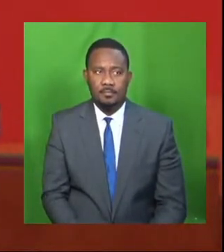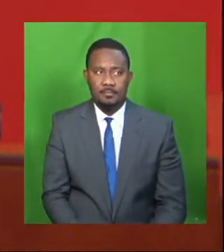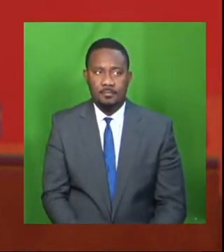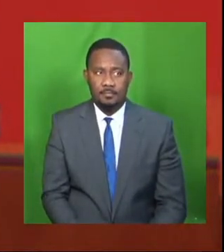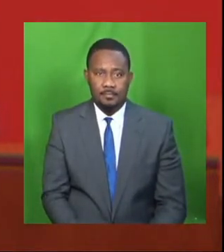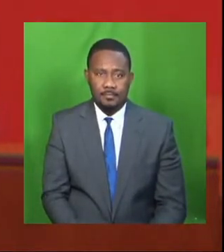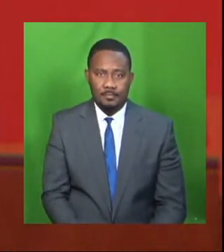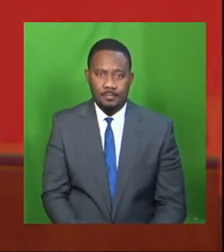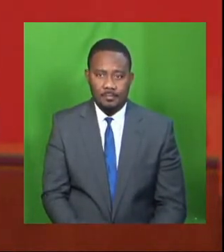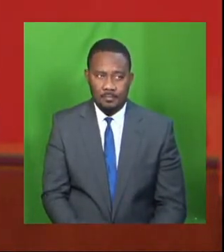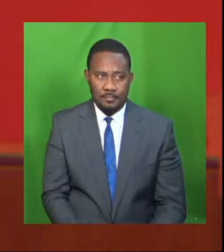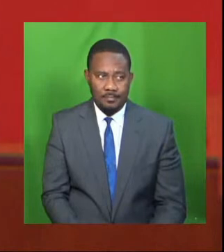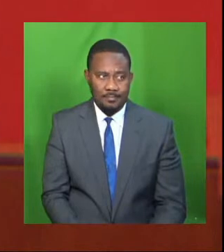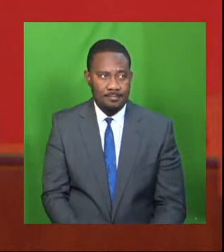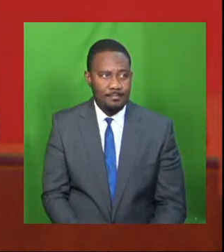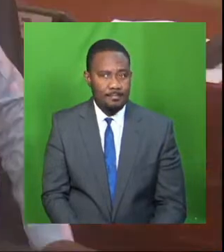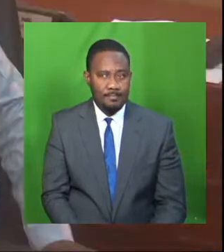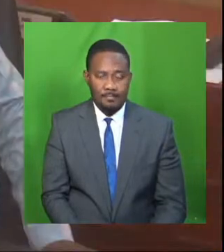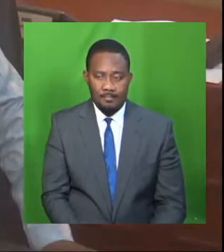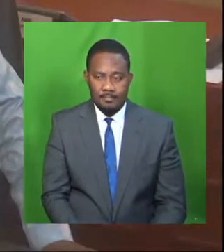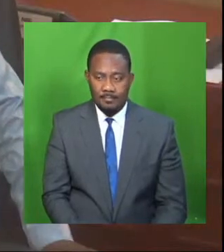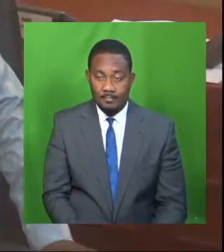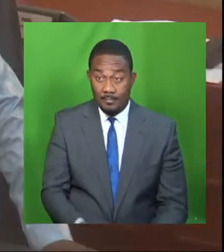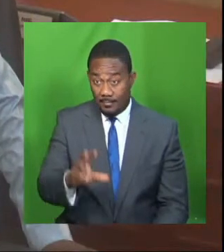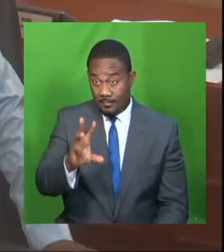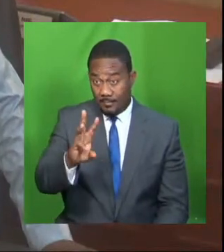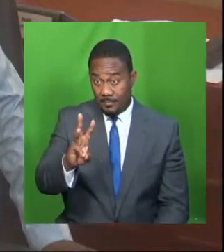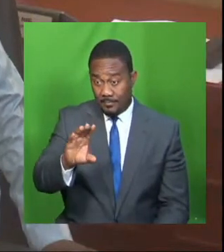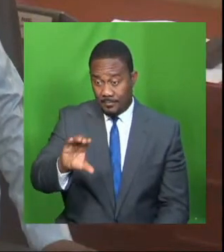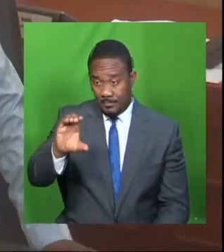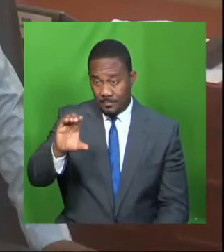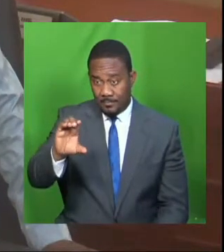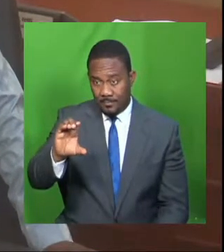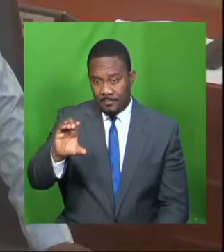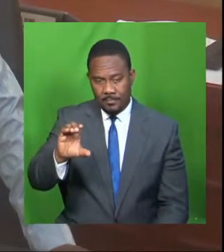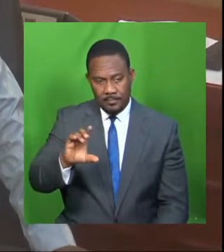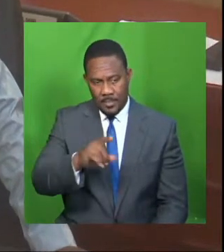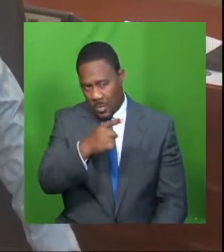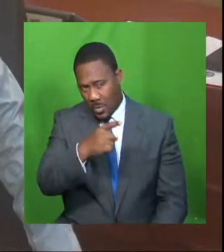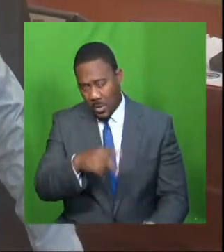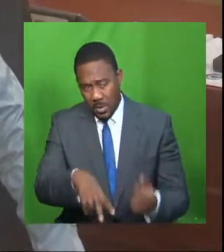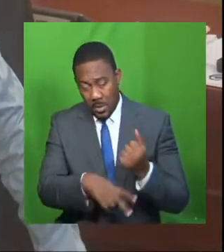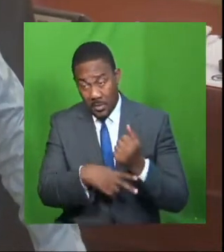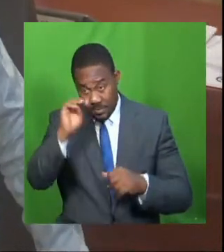to dealing with tax leakages through exemptions, which is over $2 billion US.